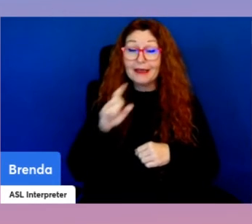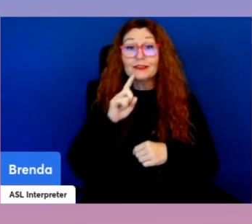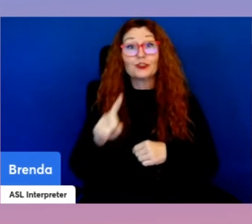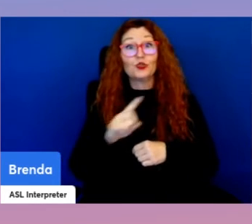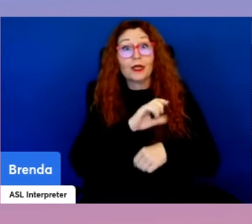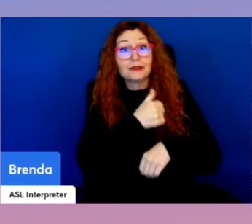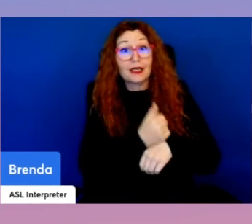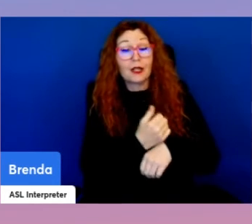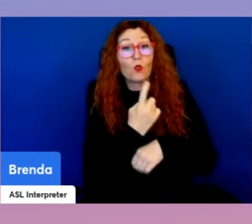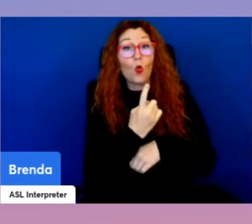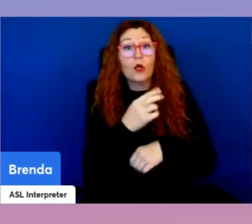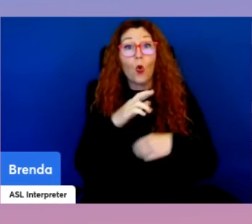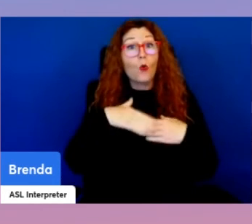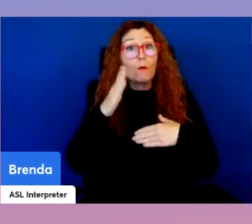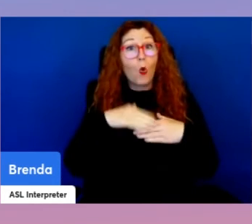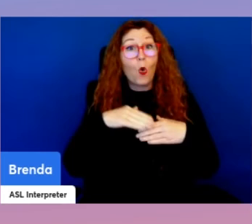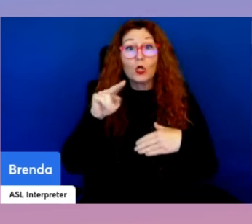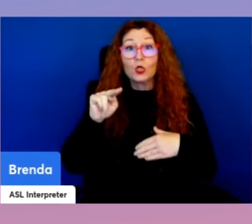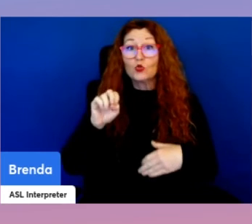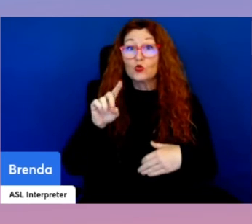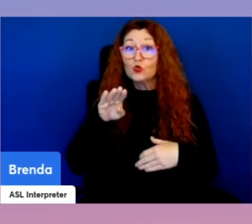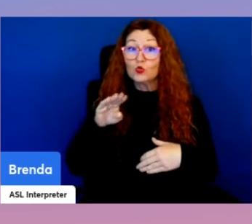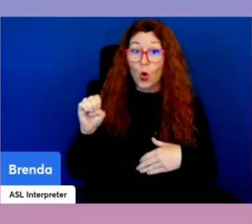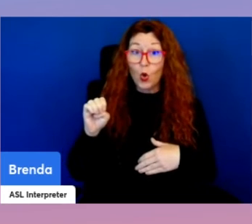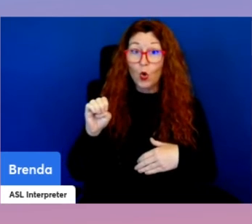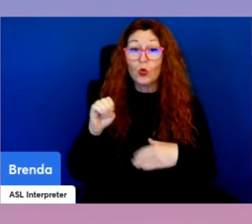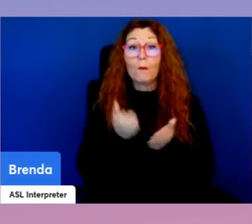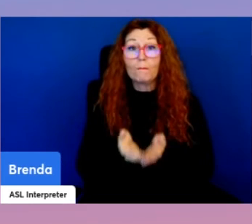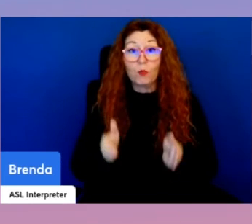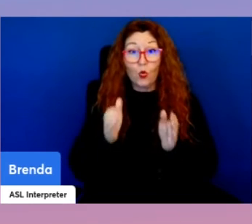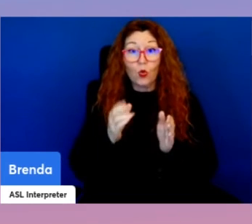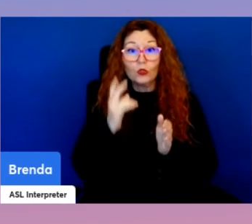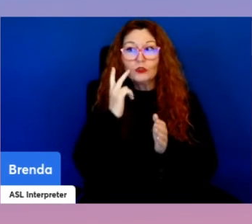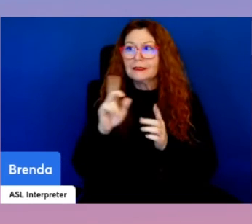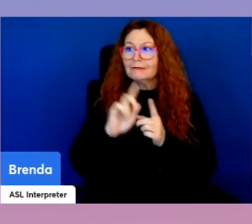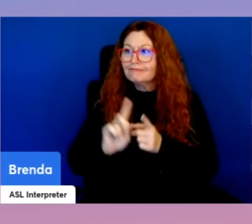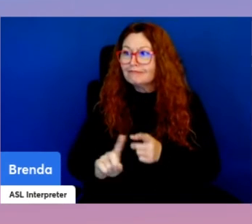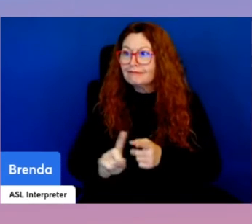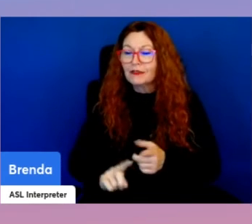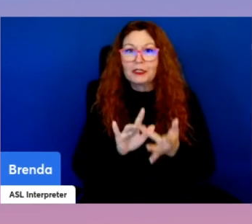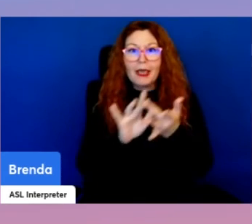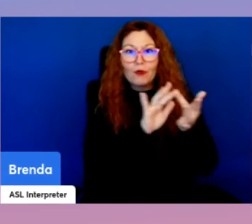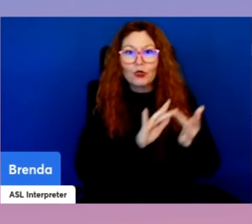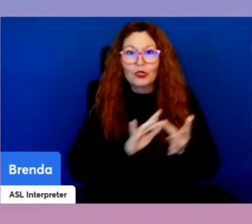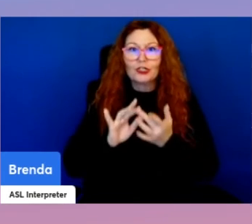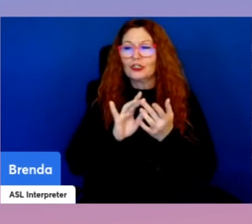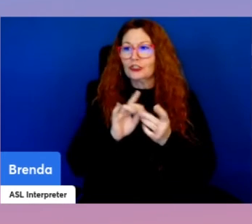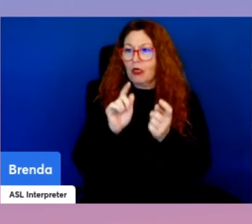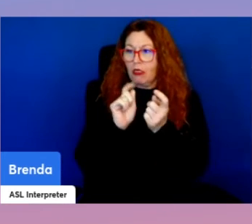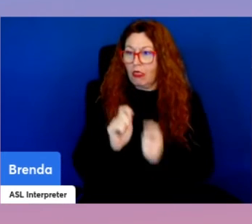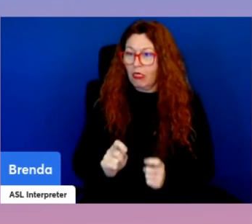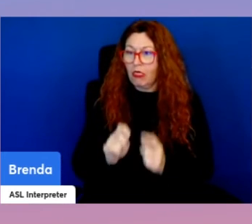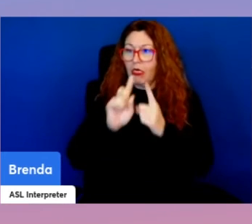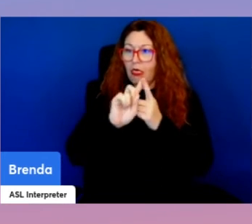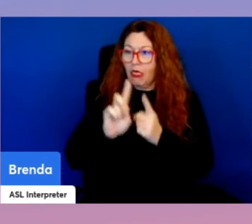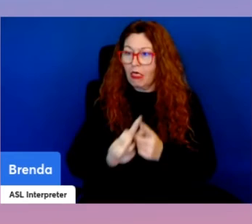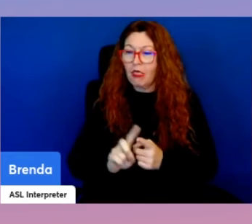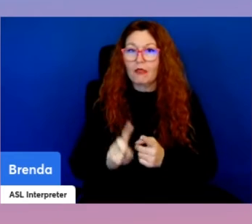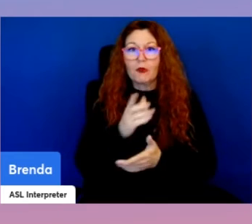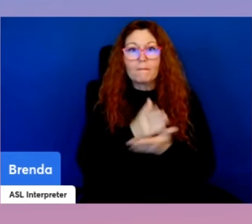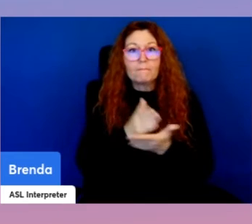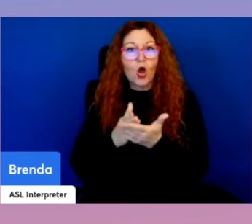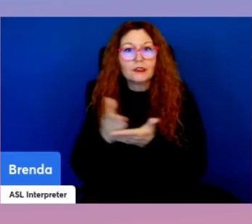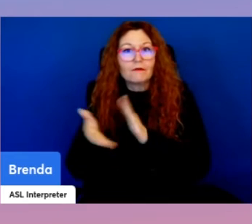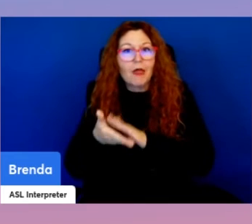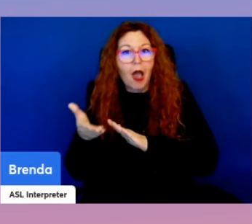node pools. And as you can see, you can point it at different networks. You can configure different aspects of what operating system you want to use